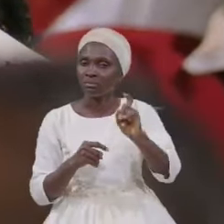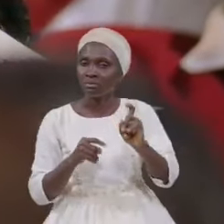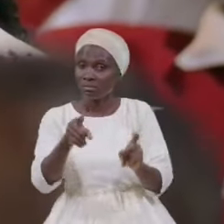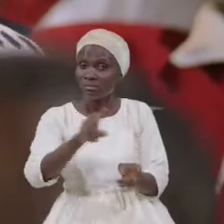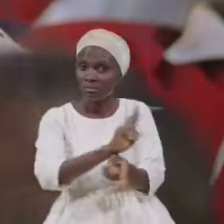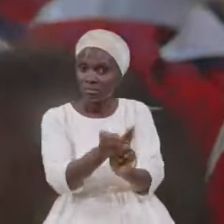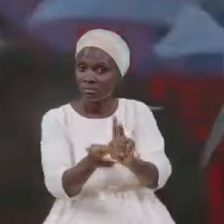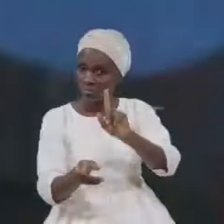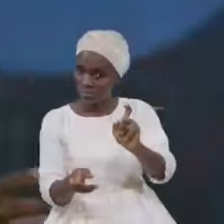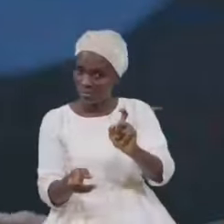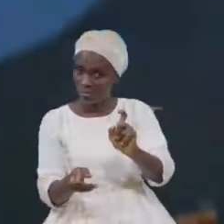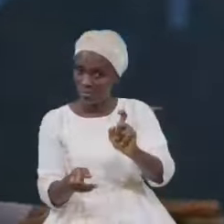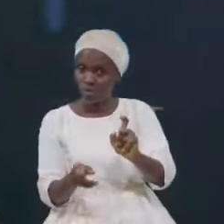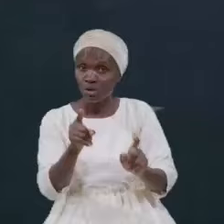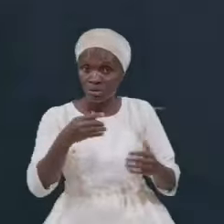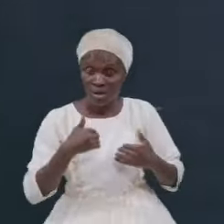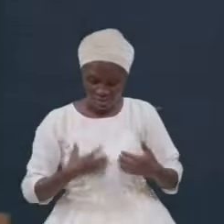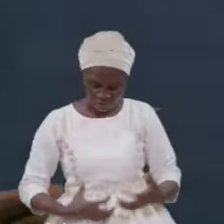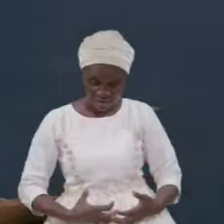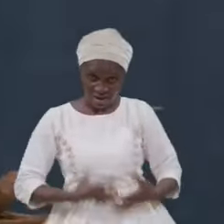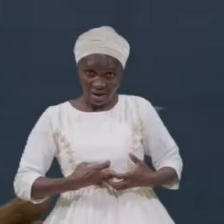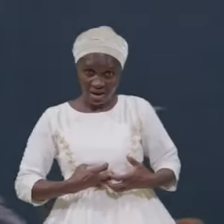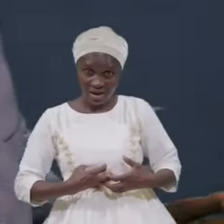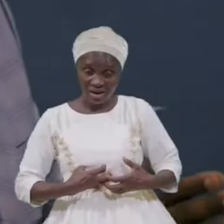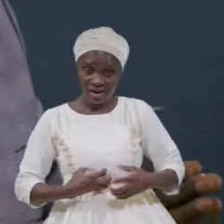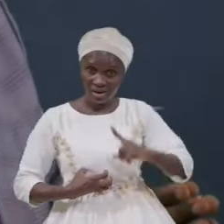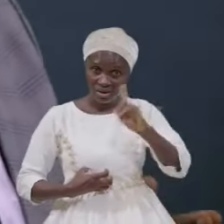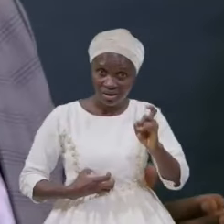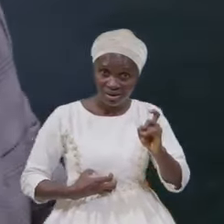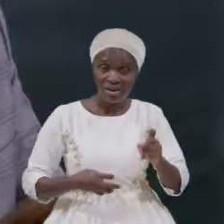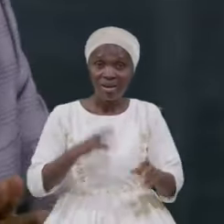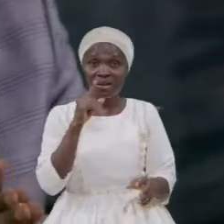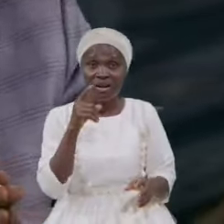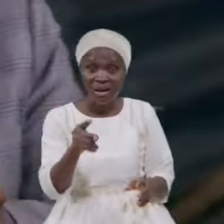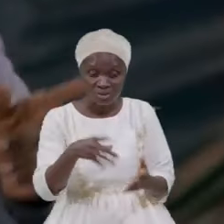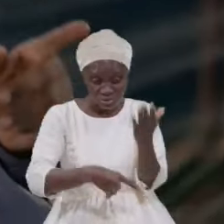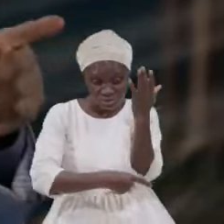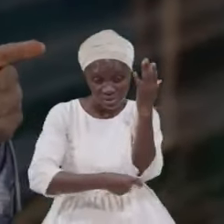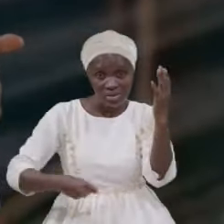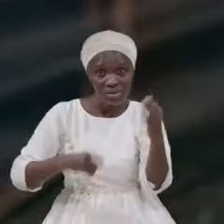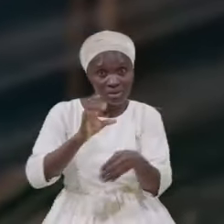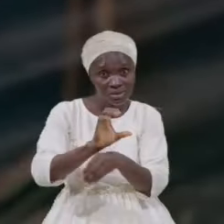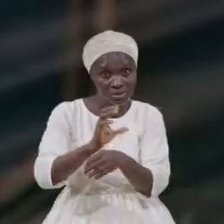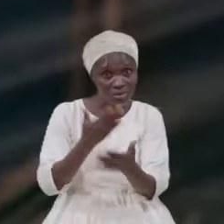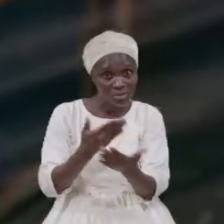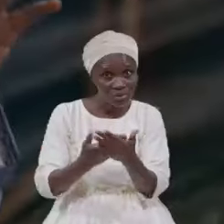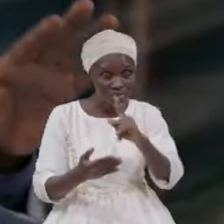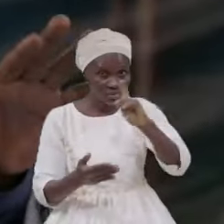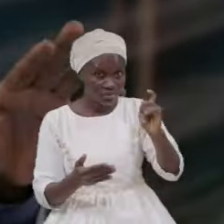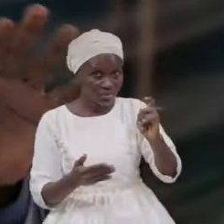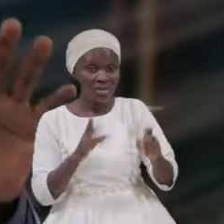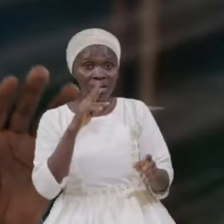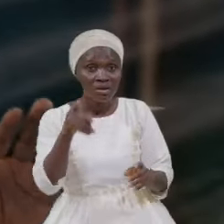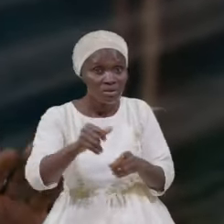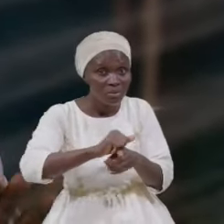church money? Are you doing evil? Are you corrupting? Are you messing up with